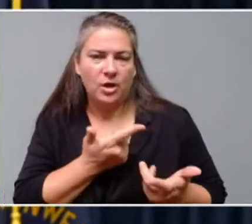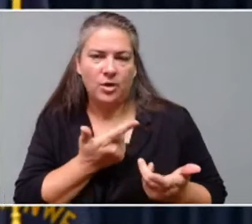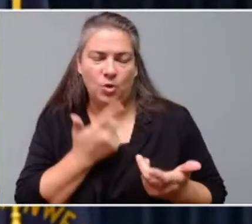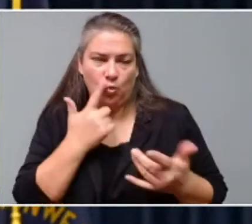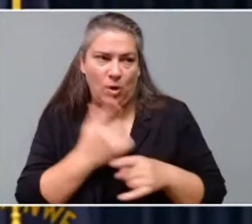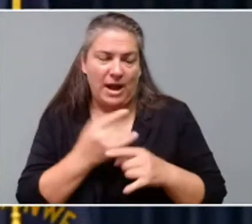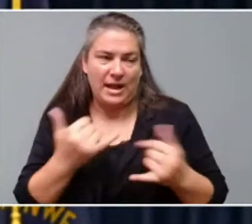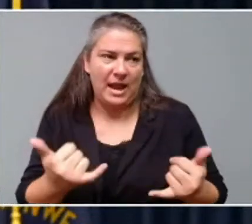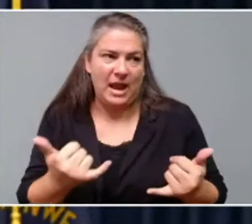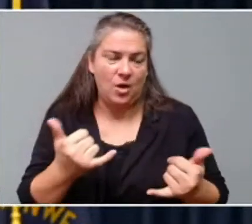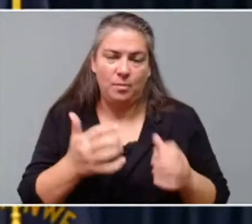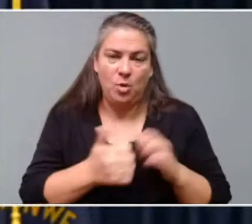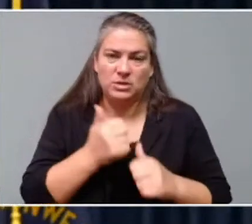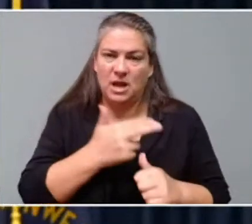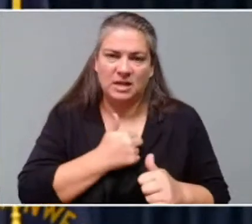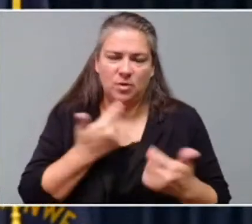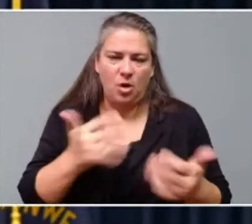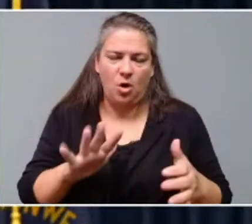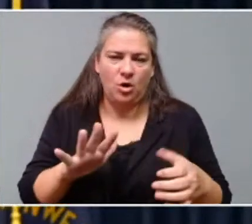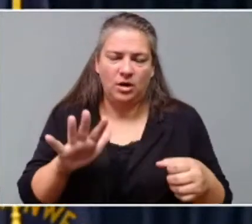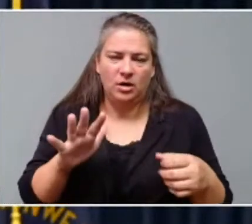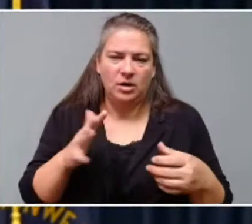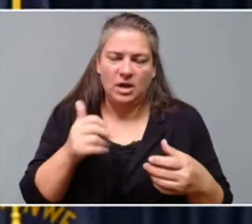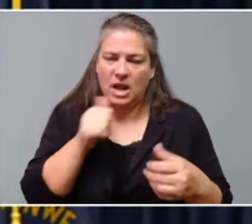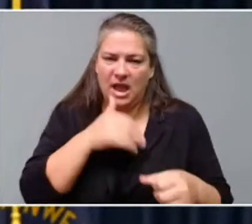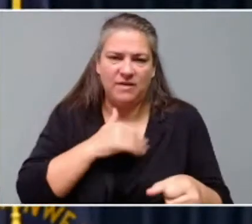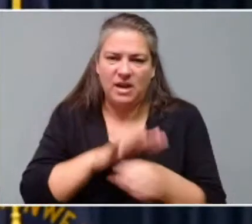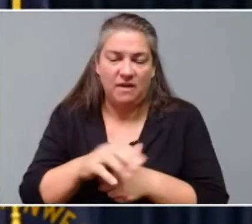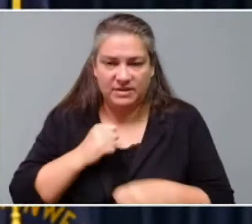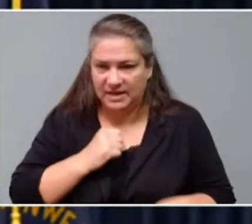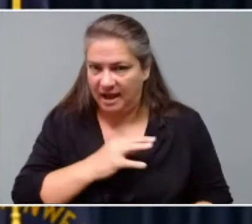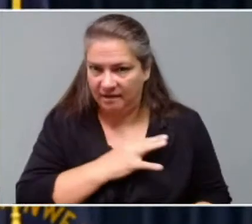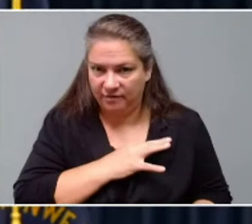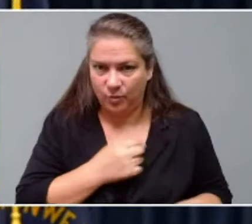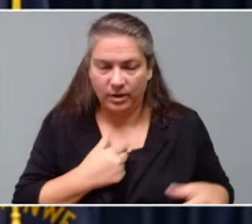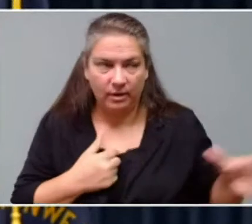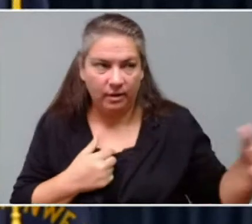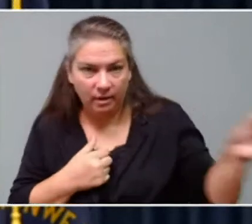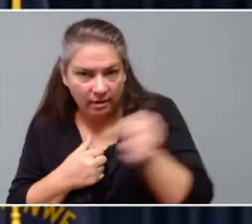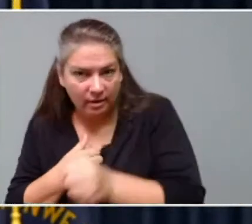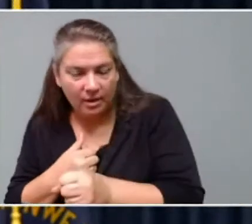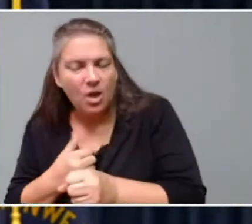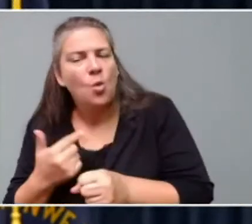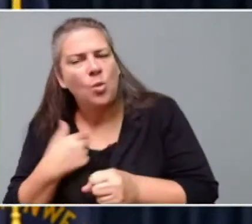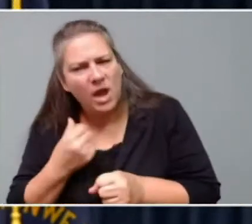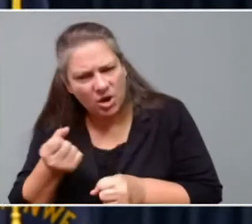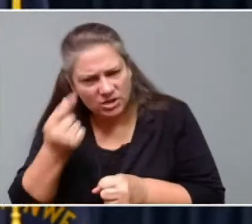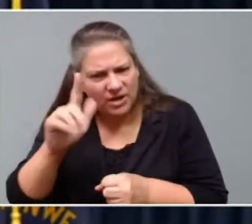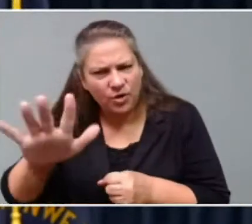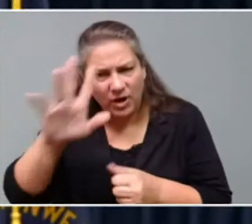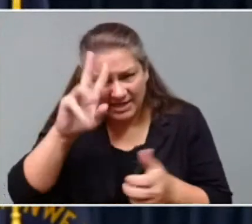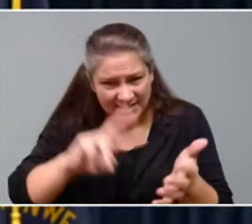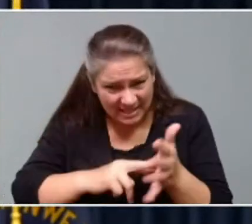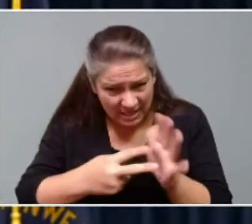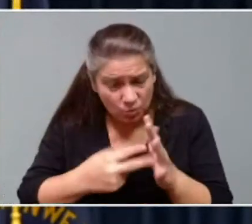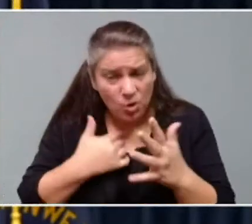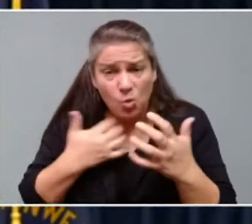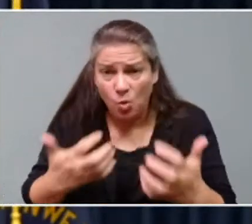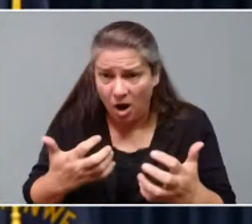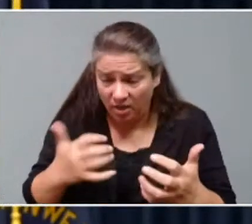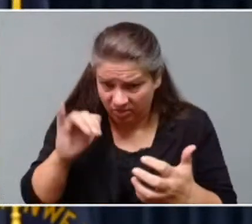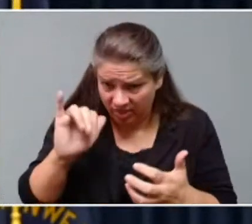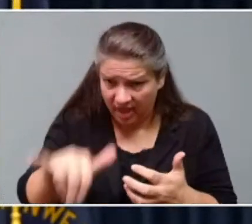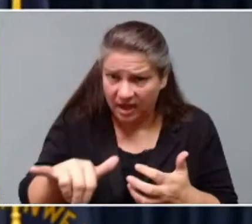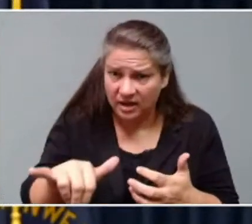95 hospitals are already at critical shortages. So we agree with the intent. We want to make it happen. I think the language of the